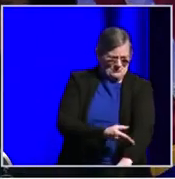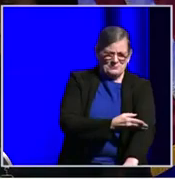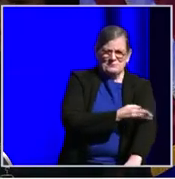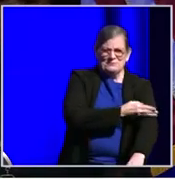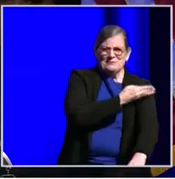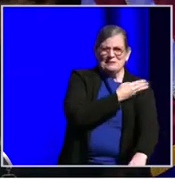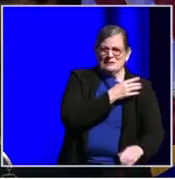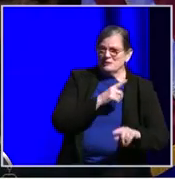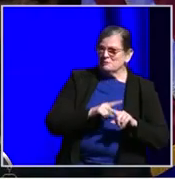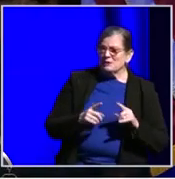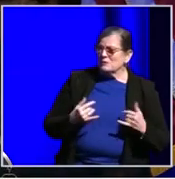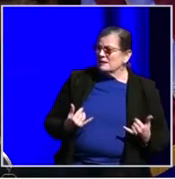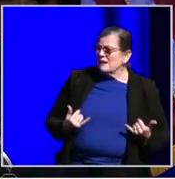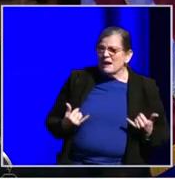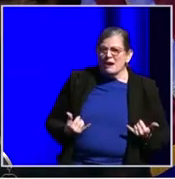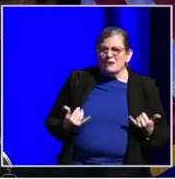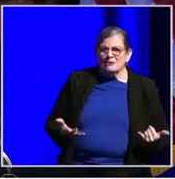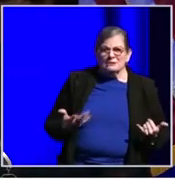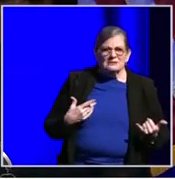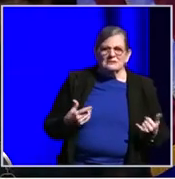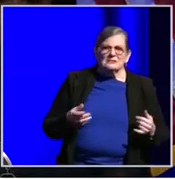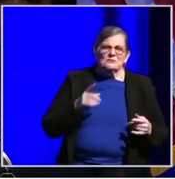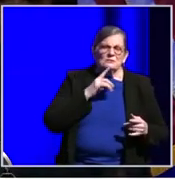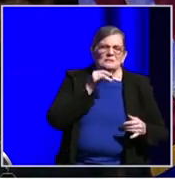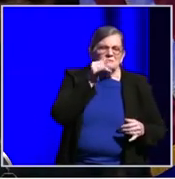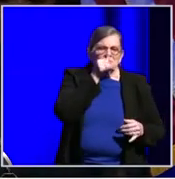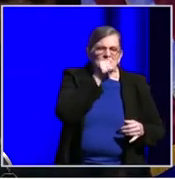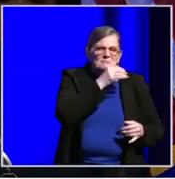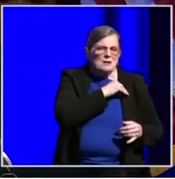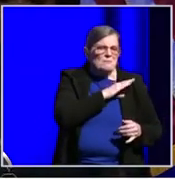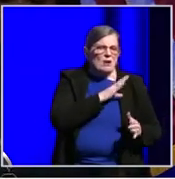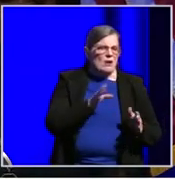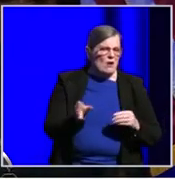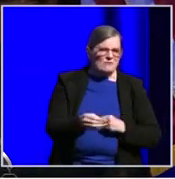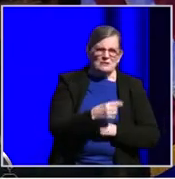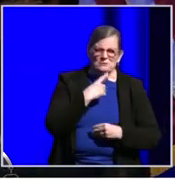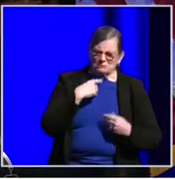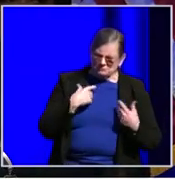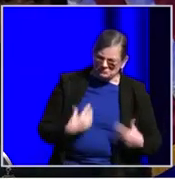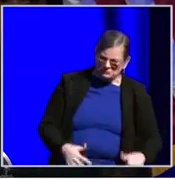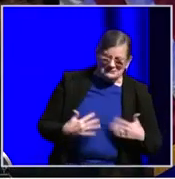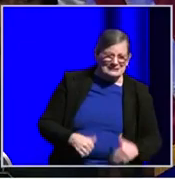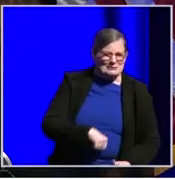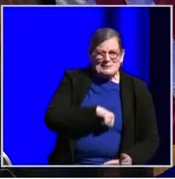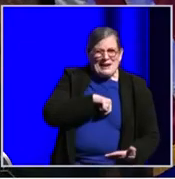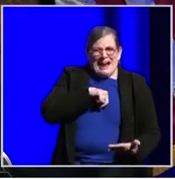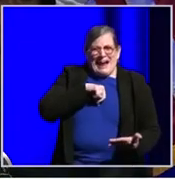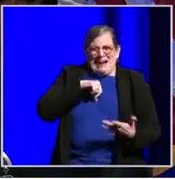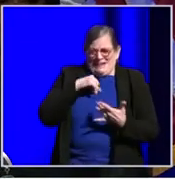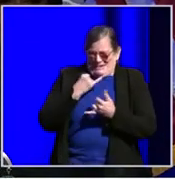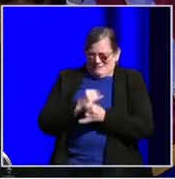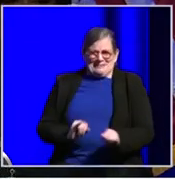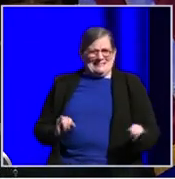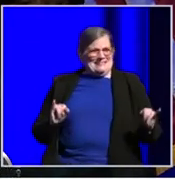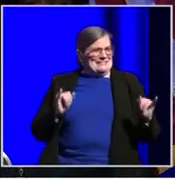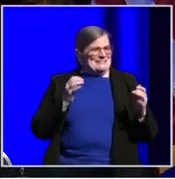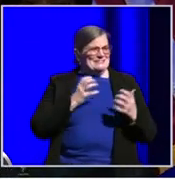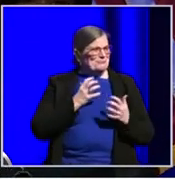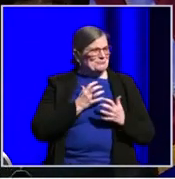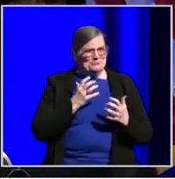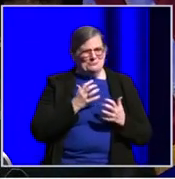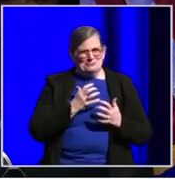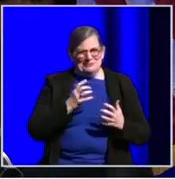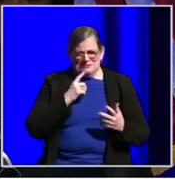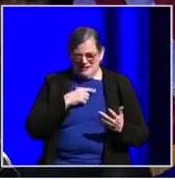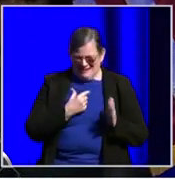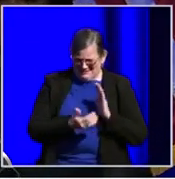shape. We should be proud of the Office of Attorney General. It is independent, it is effective, it is a law office full of the talent and